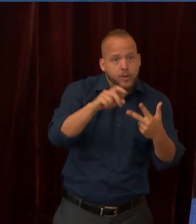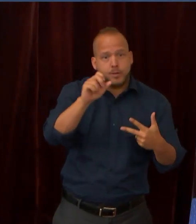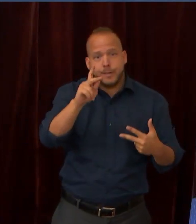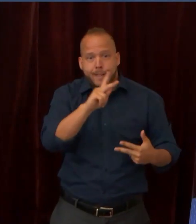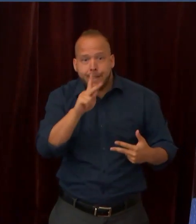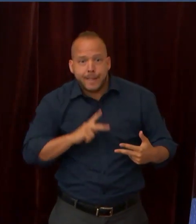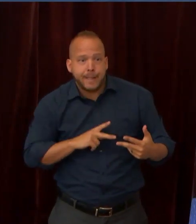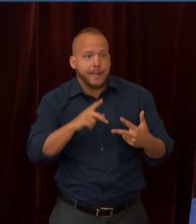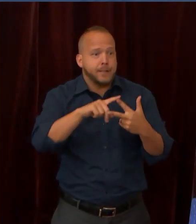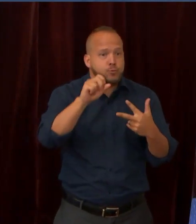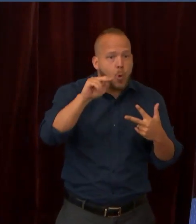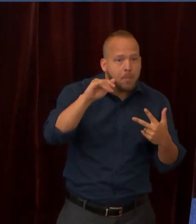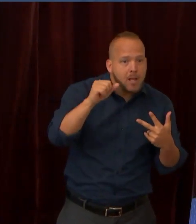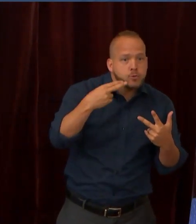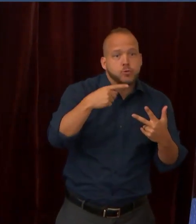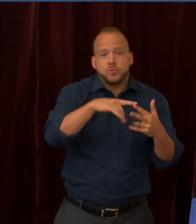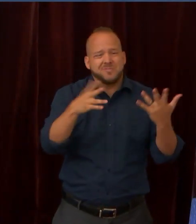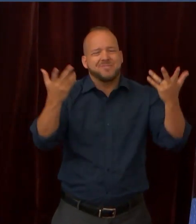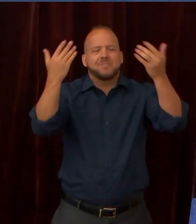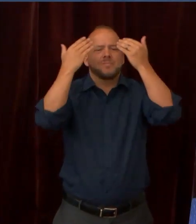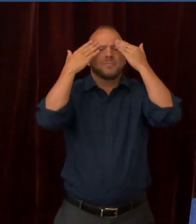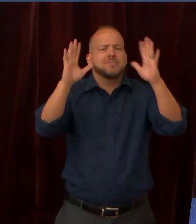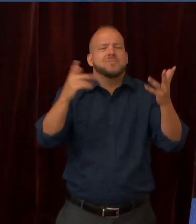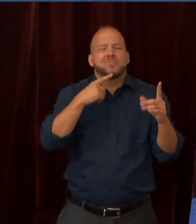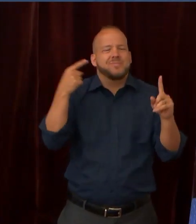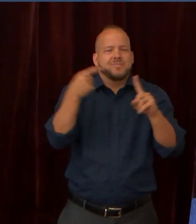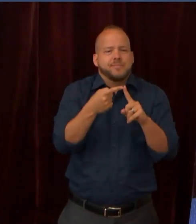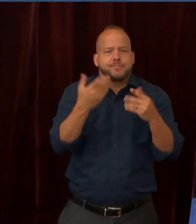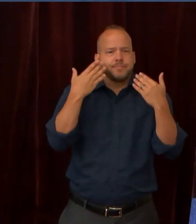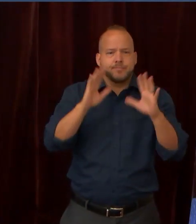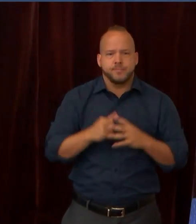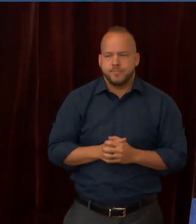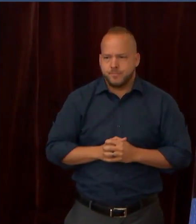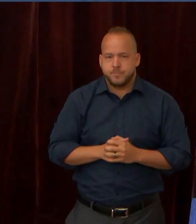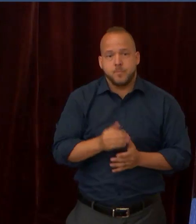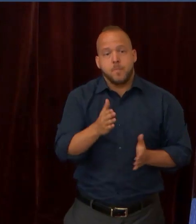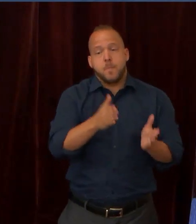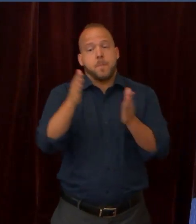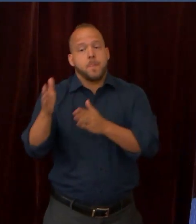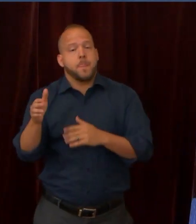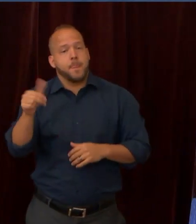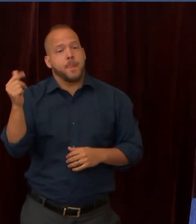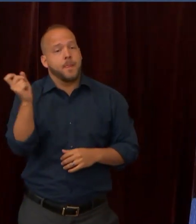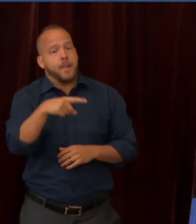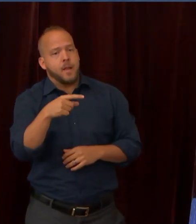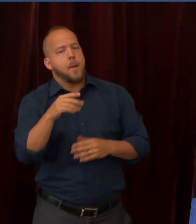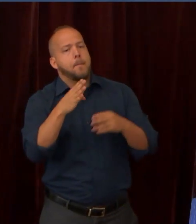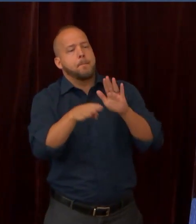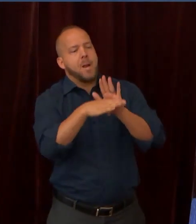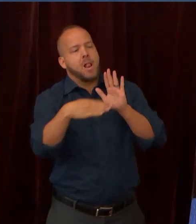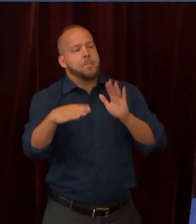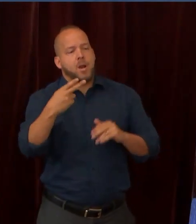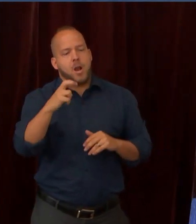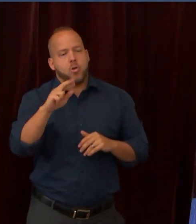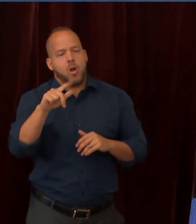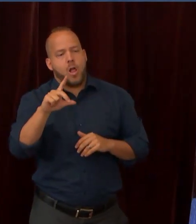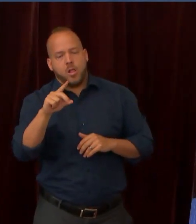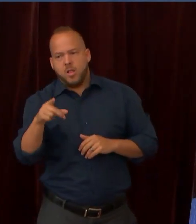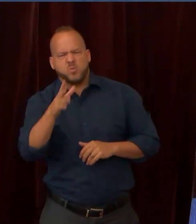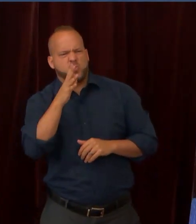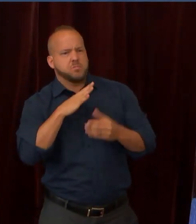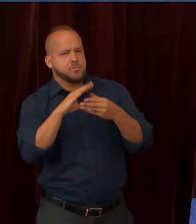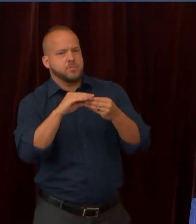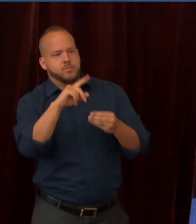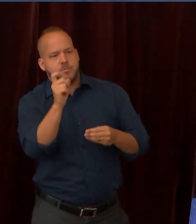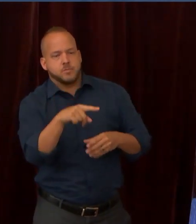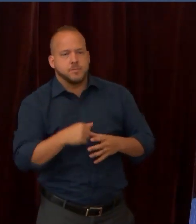with the Bellingham Herald. Hi, thanks, Governor. So I know that you said that for religious places of worship